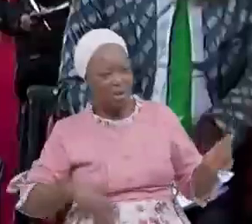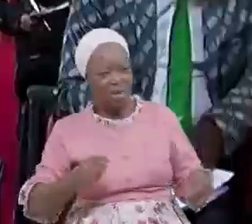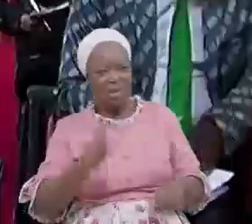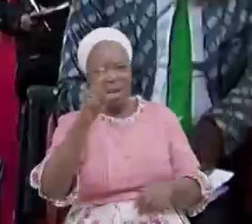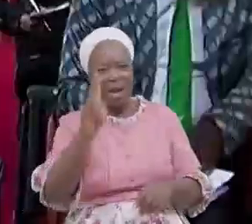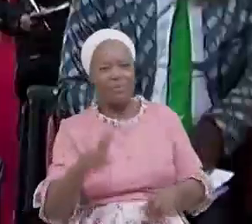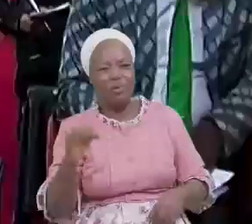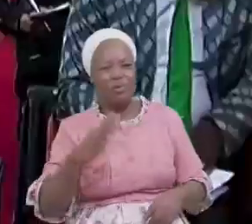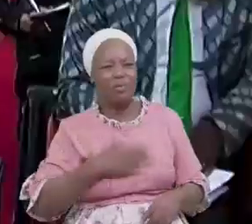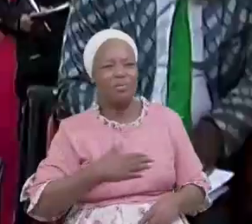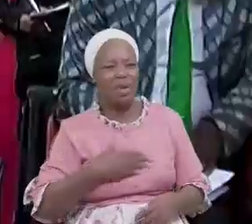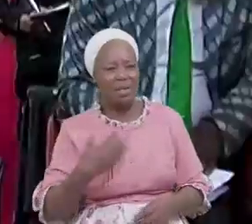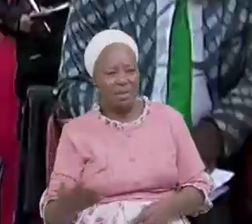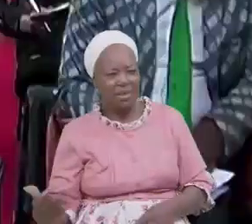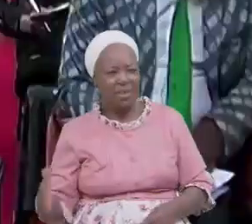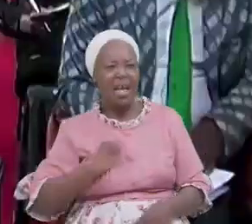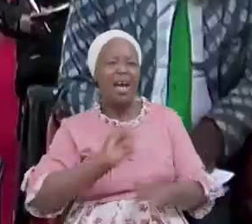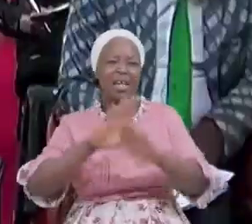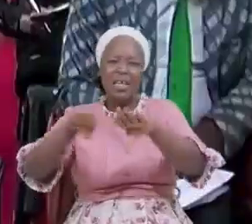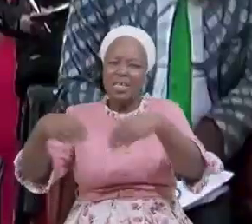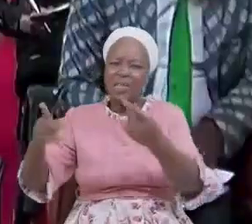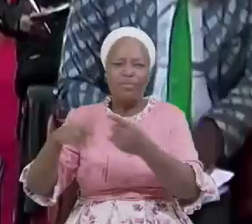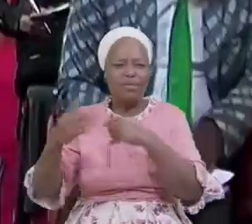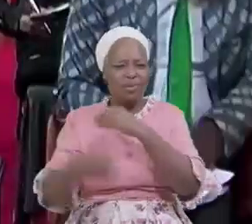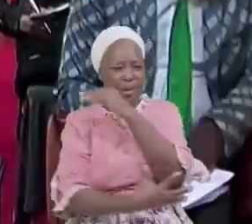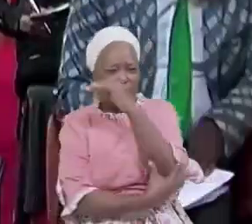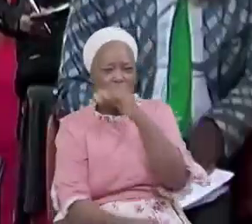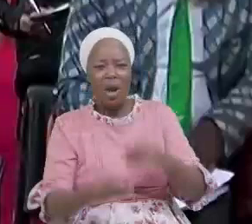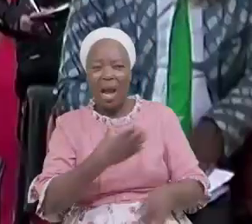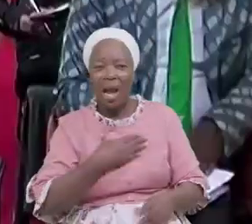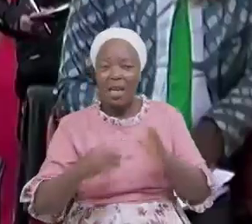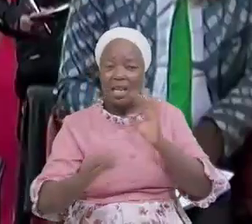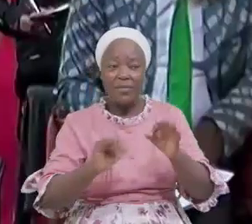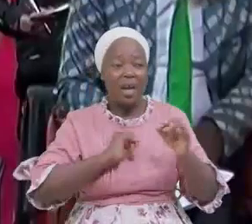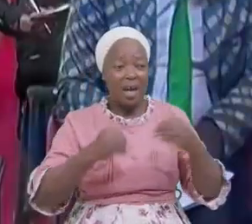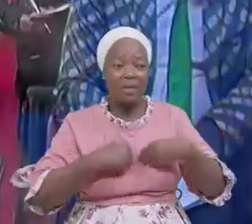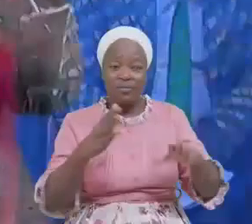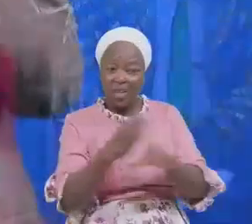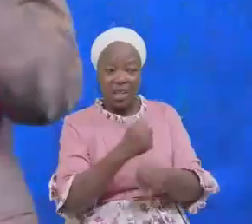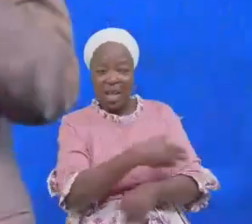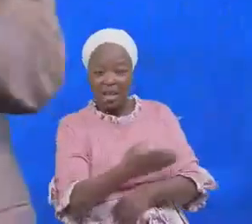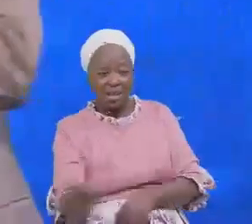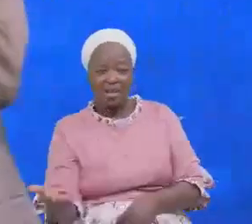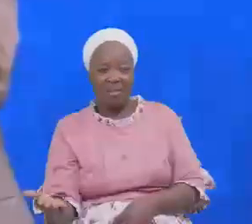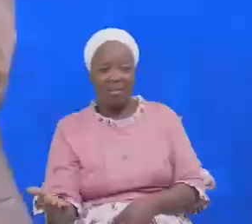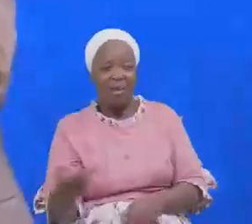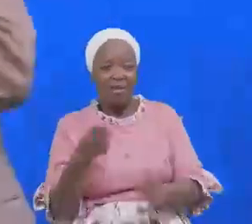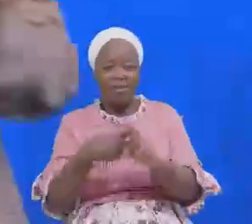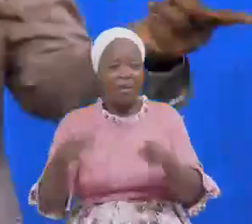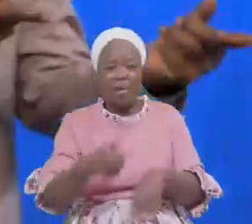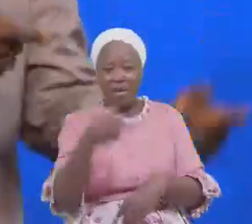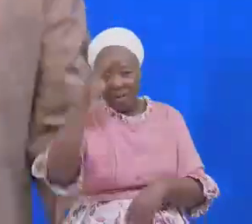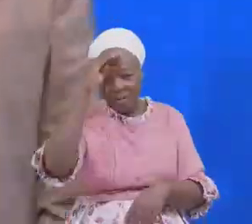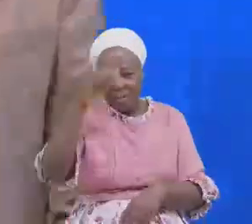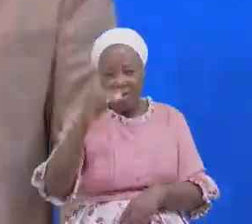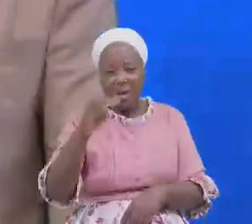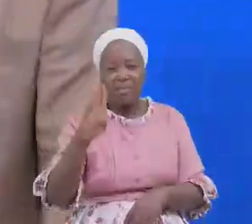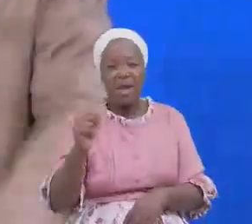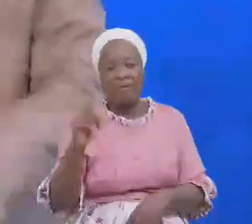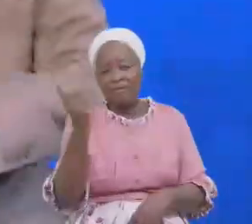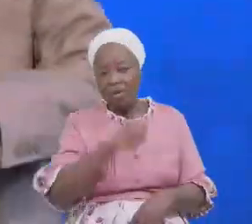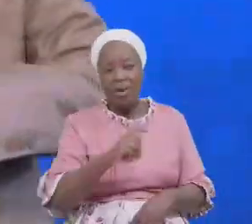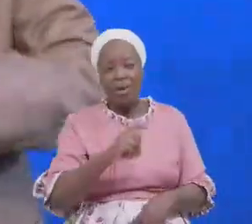goods I give to the poor. And if I have taken anything from any man by